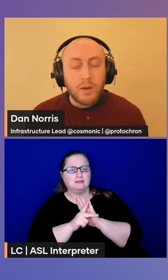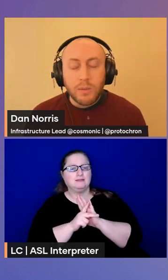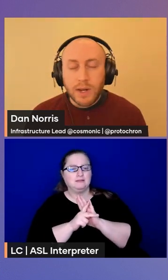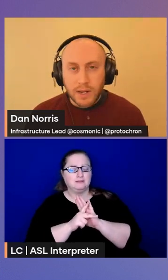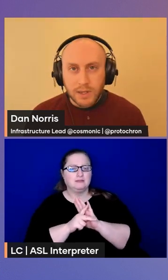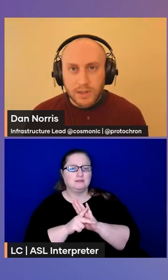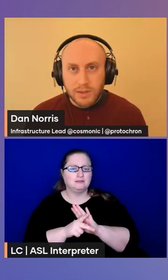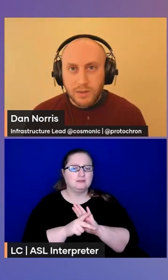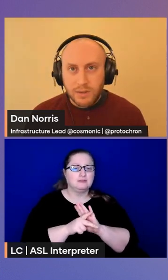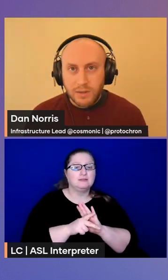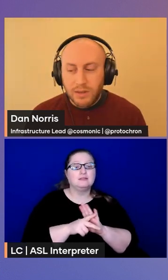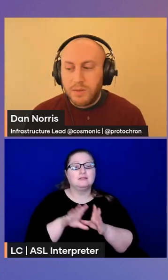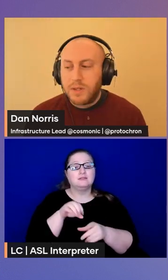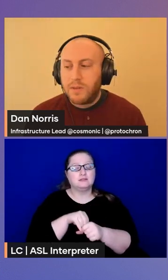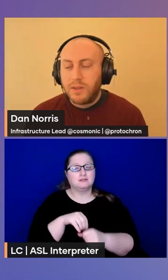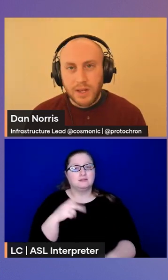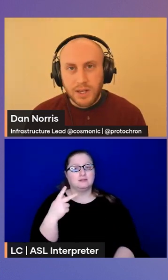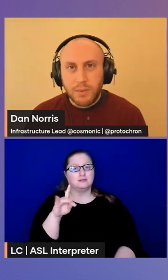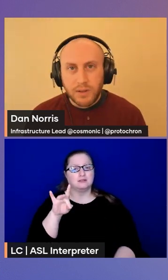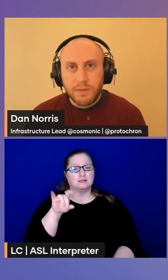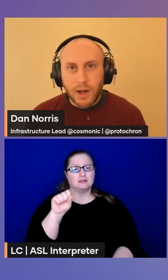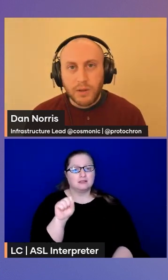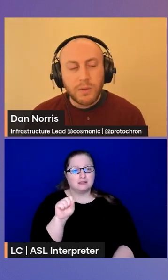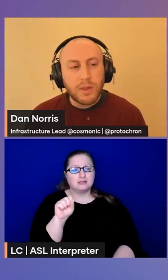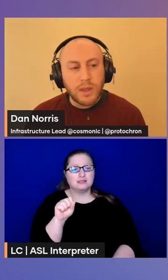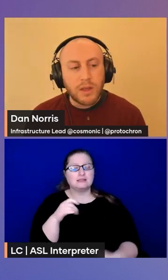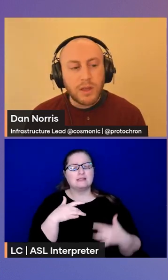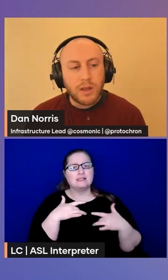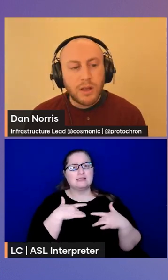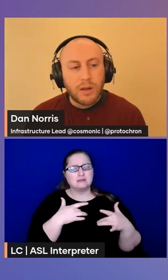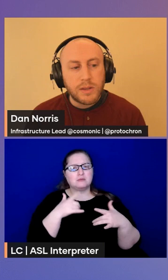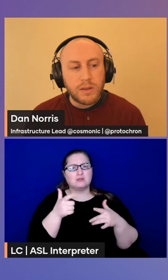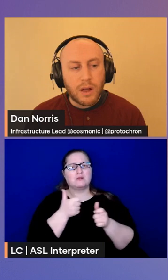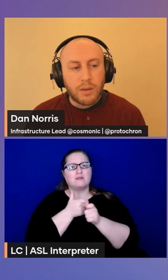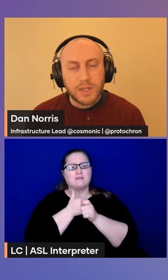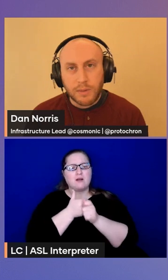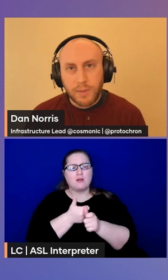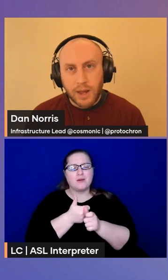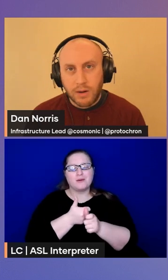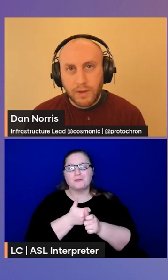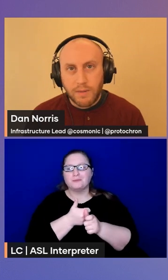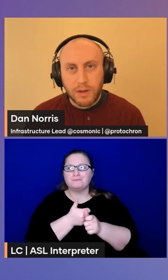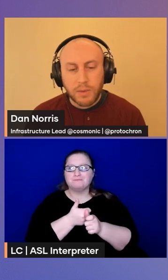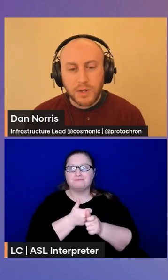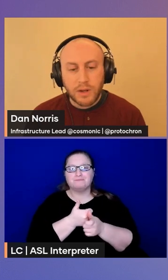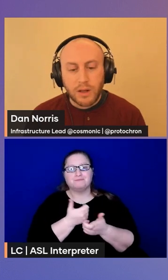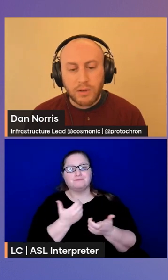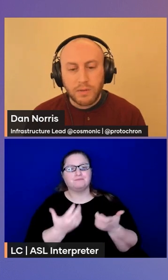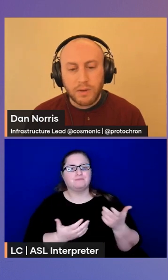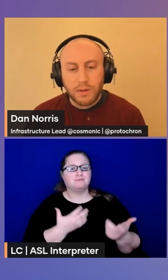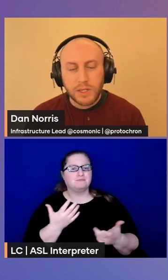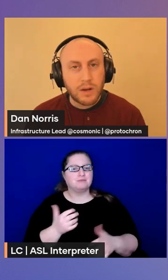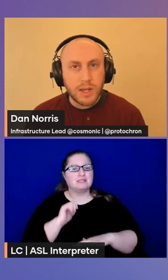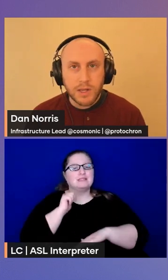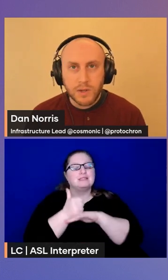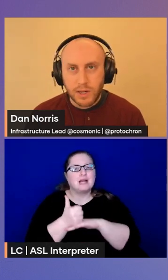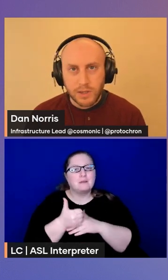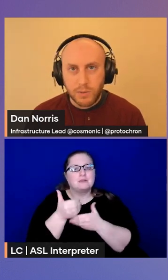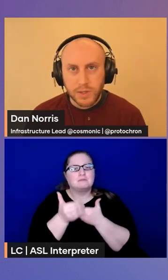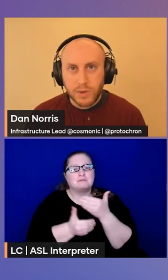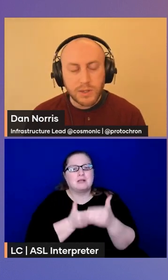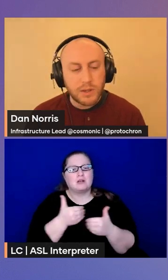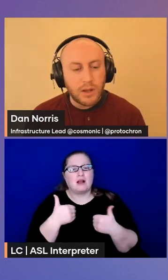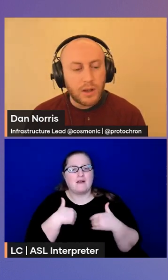in Kubernetes, they typically follow the established pattern of having a bunch of CRDs, or